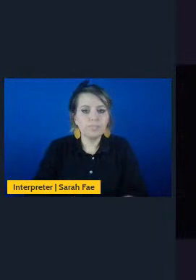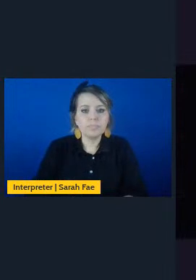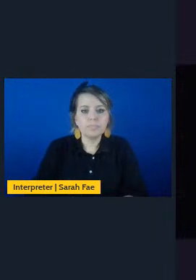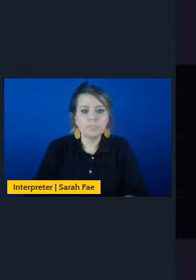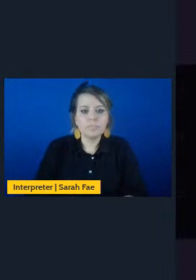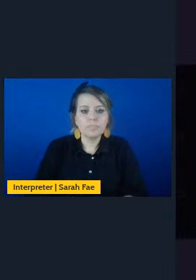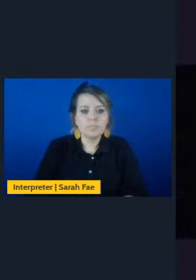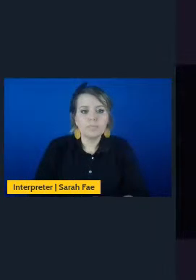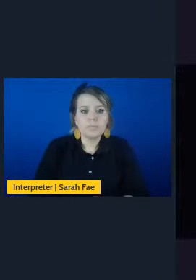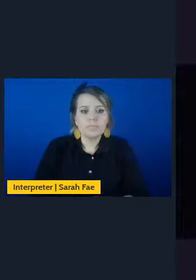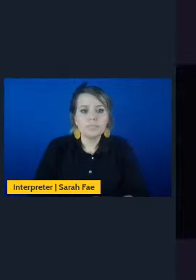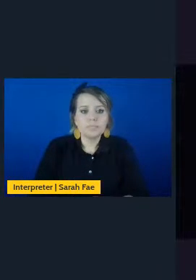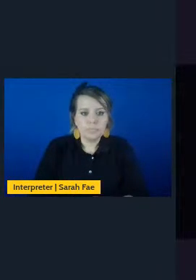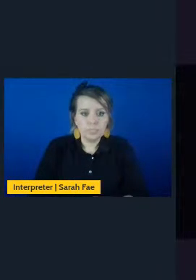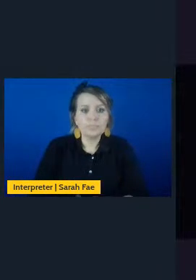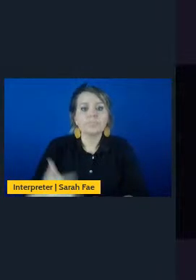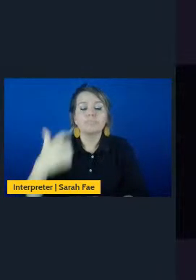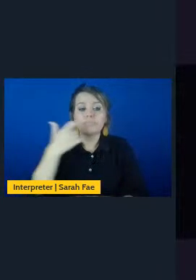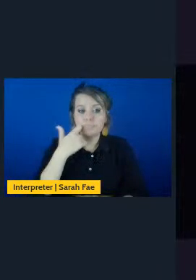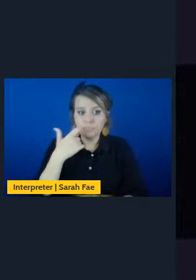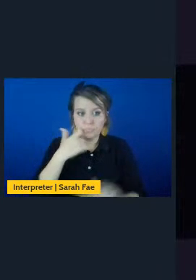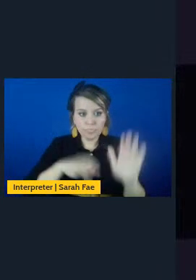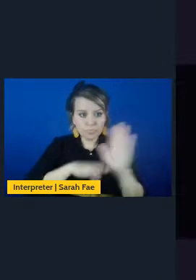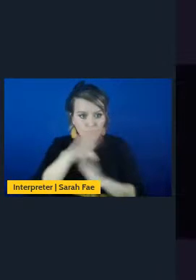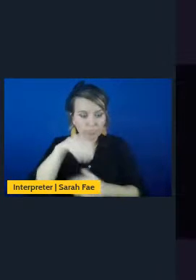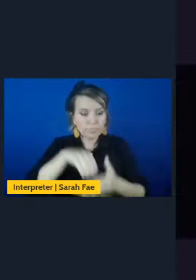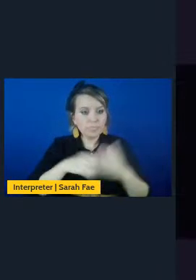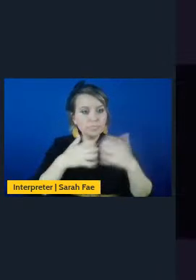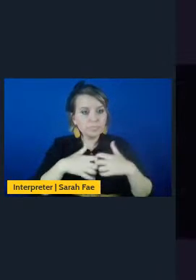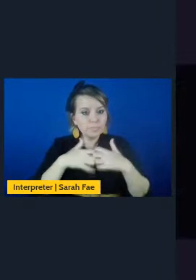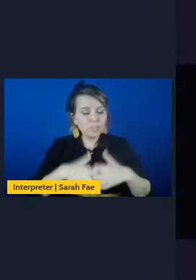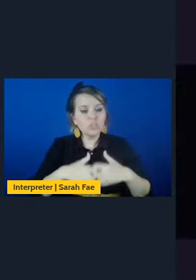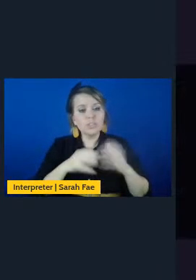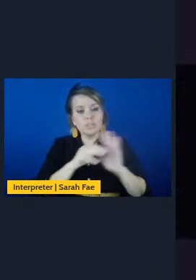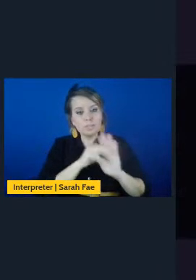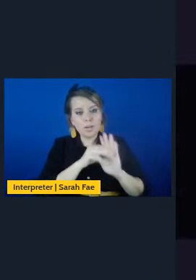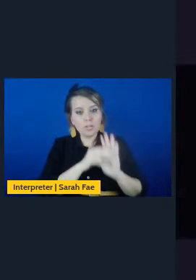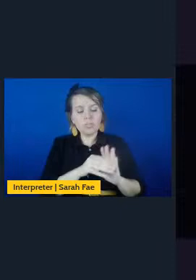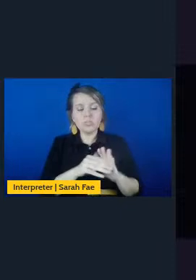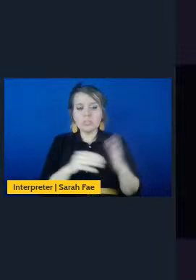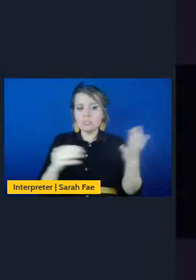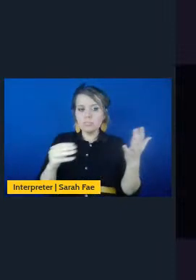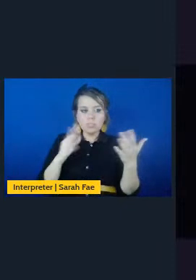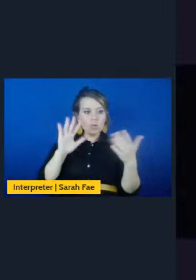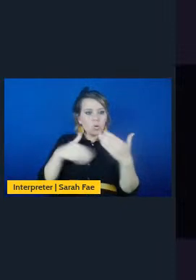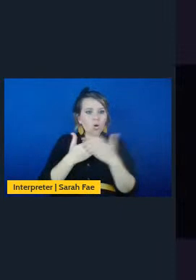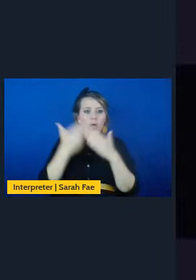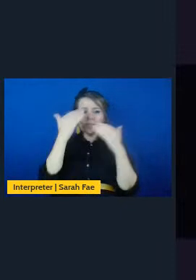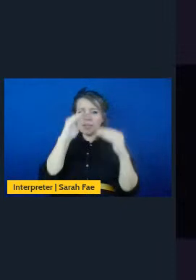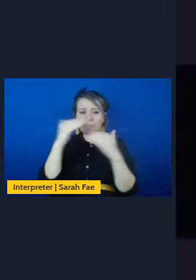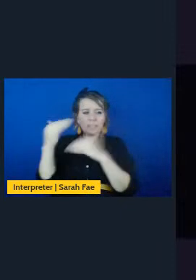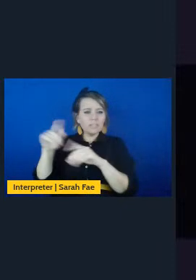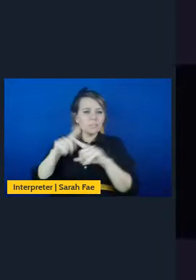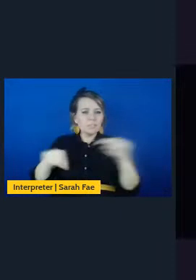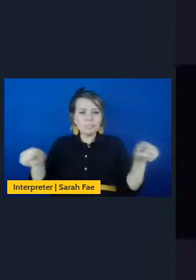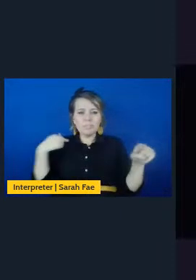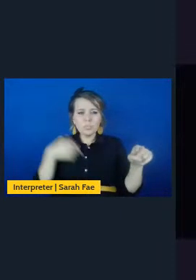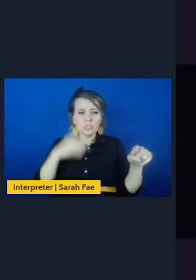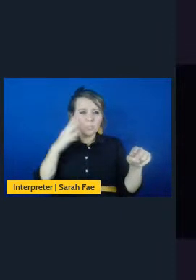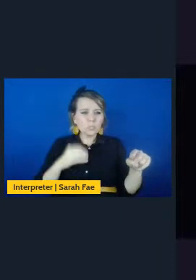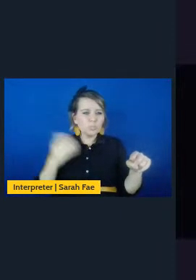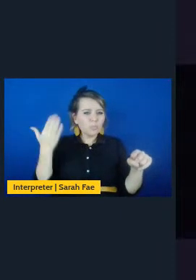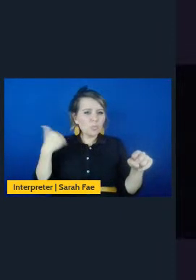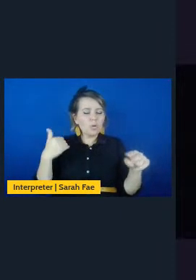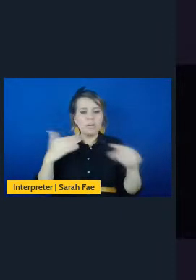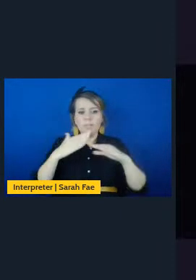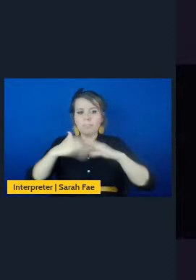learning has led to the rise of models that contains billions of parameters or variables or features, as we call them. Now,